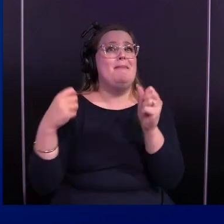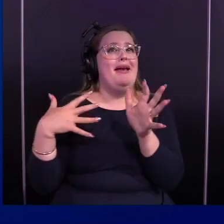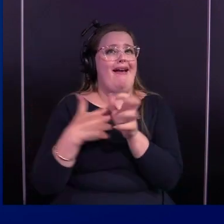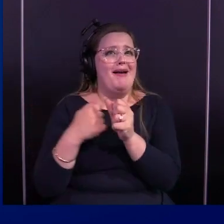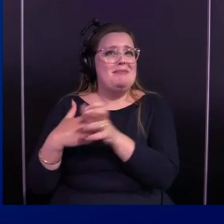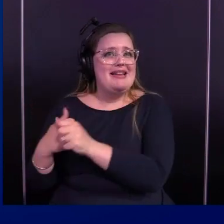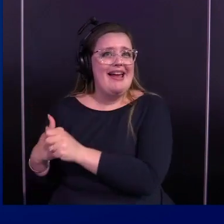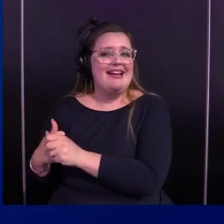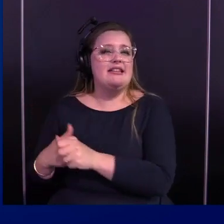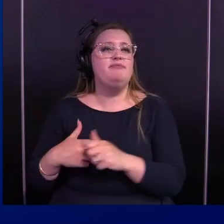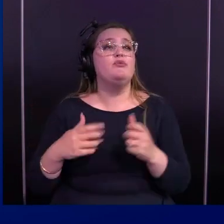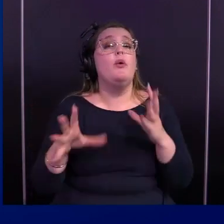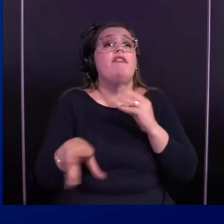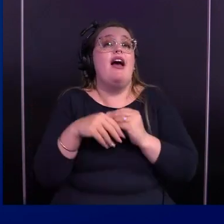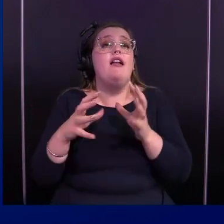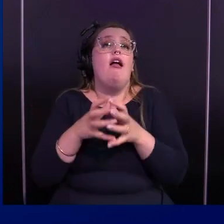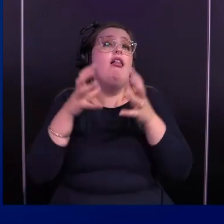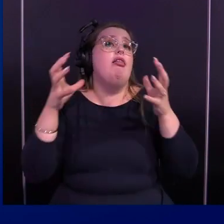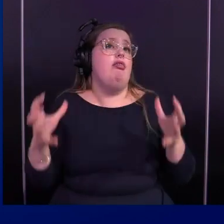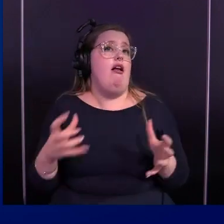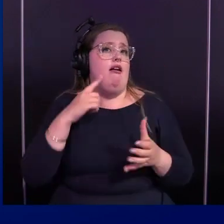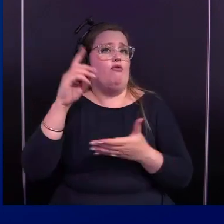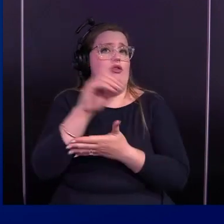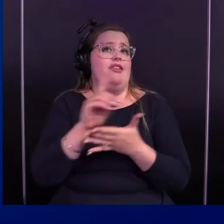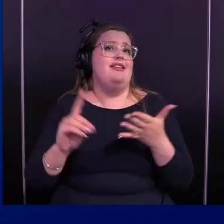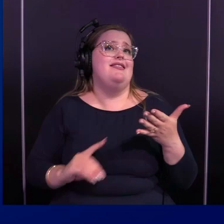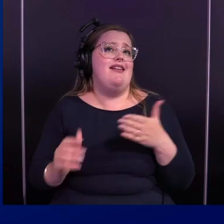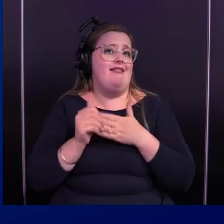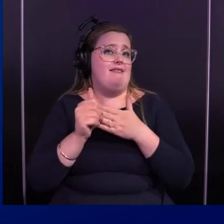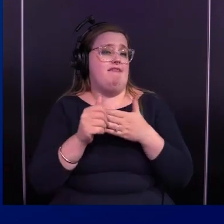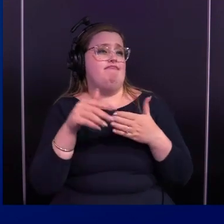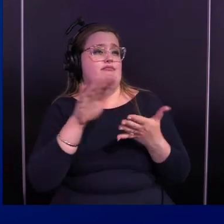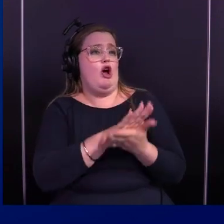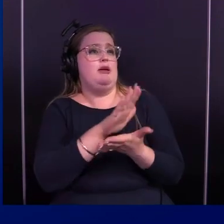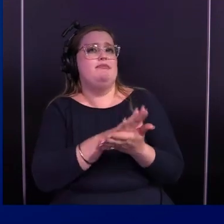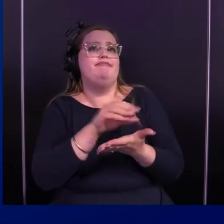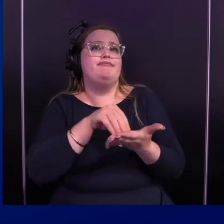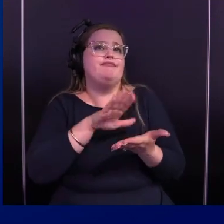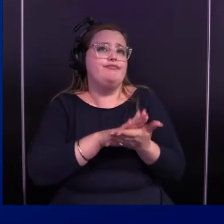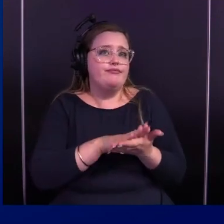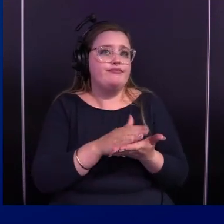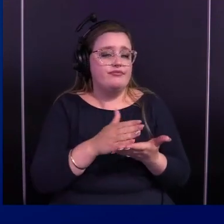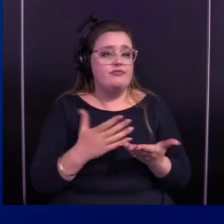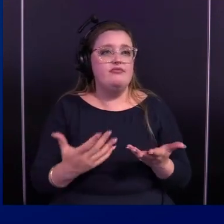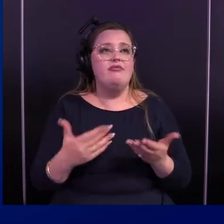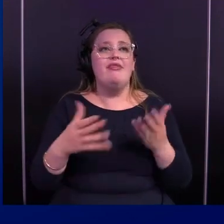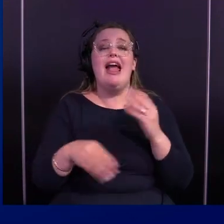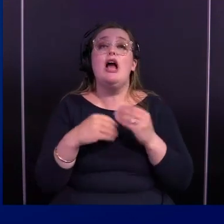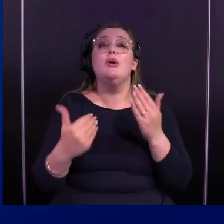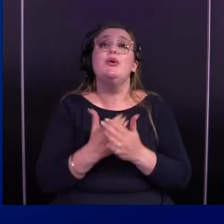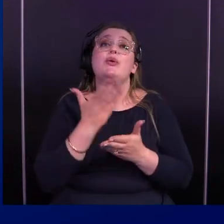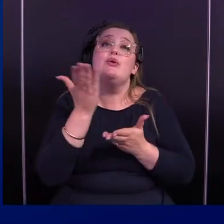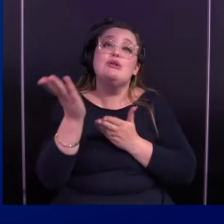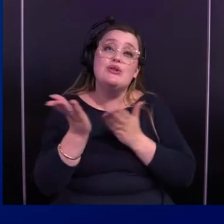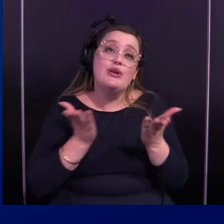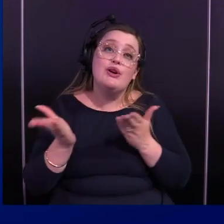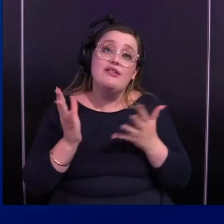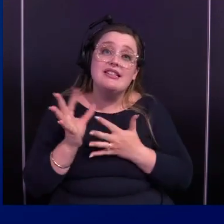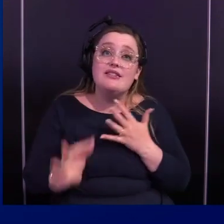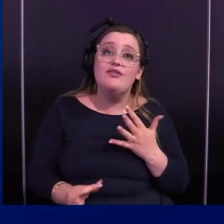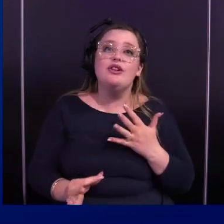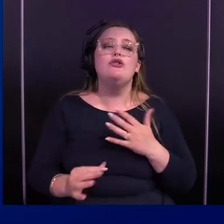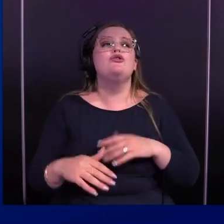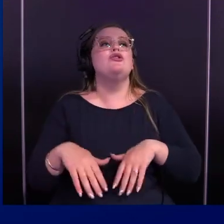actually added a lot more to the design guidance documentation itself. We've added some new service features. We've added